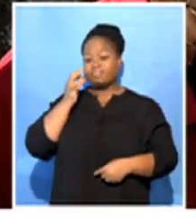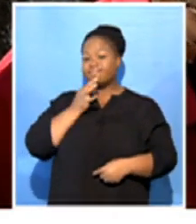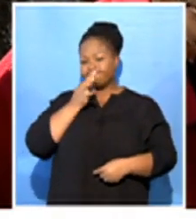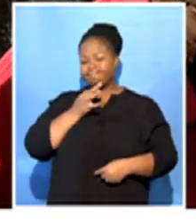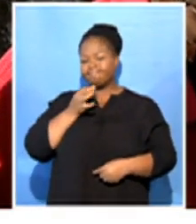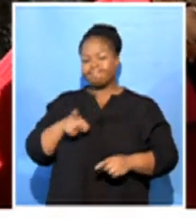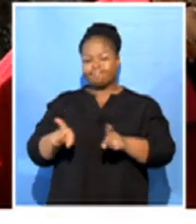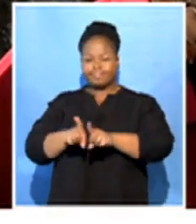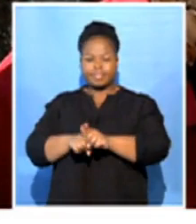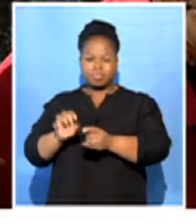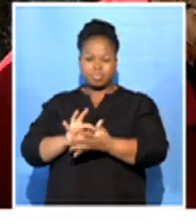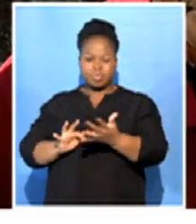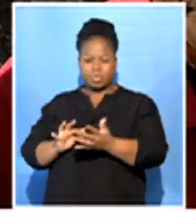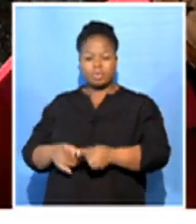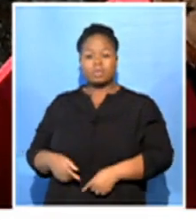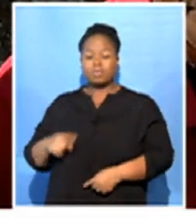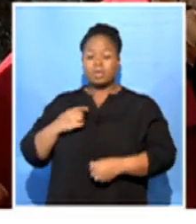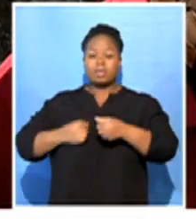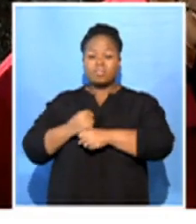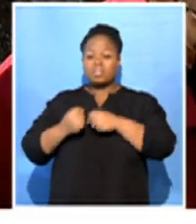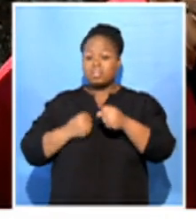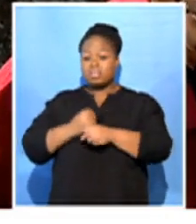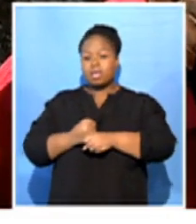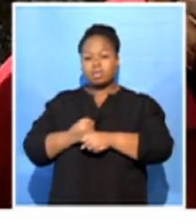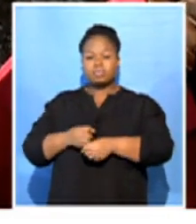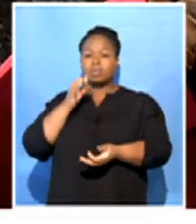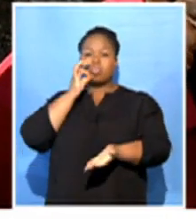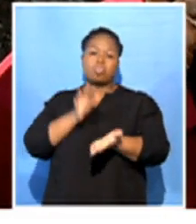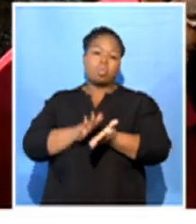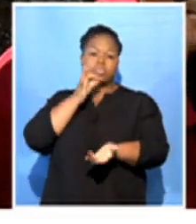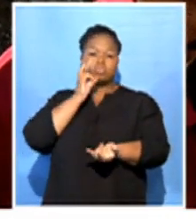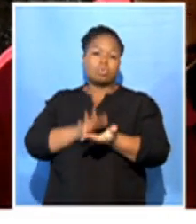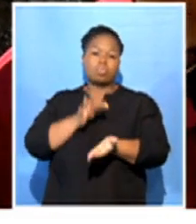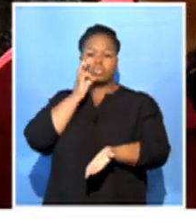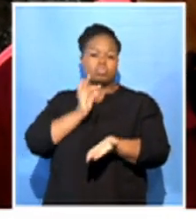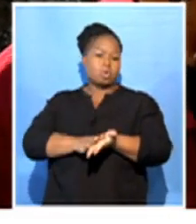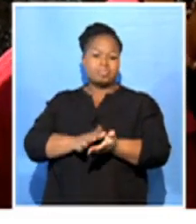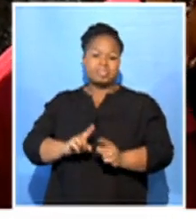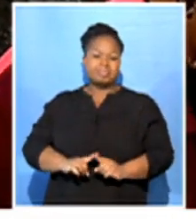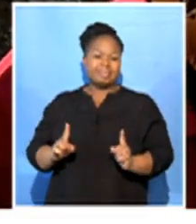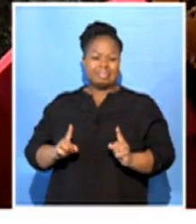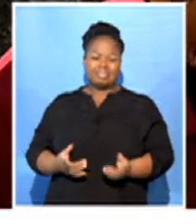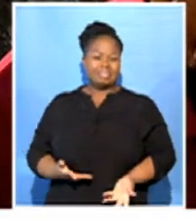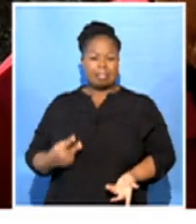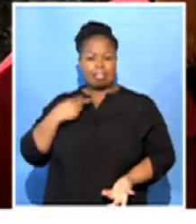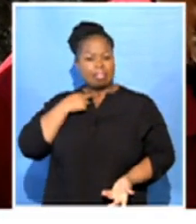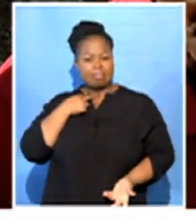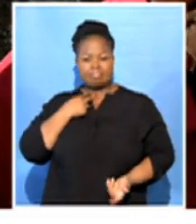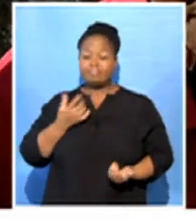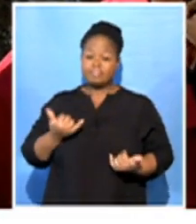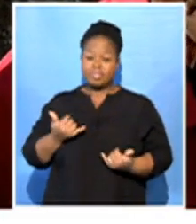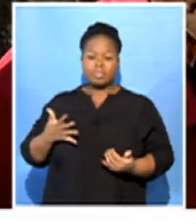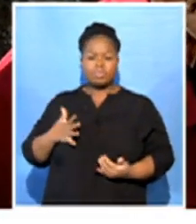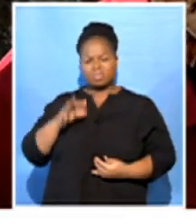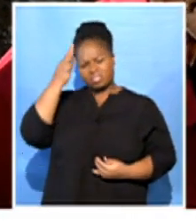sharing the same sentiments that over the years they have been promised a better life. They want the government